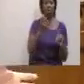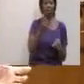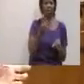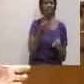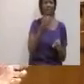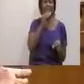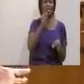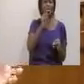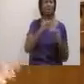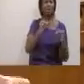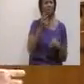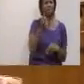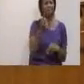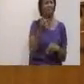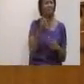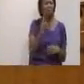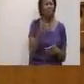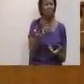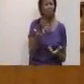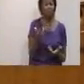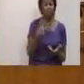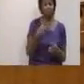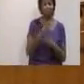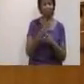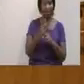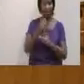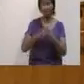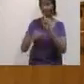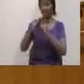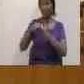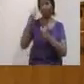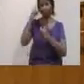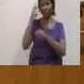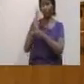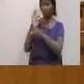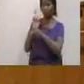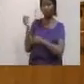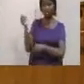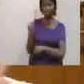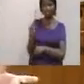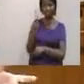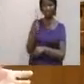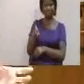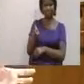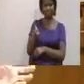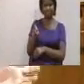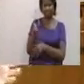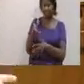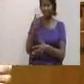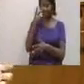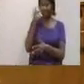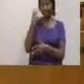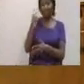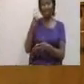is this management fee all about? Are we going back to the whole mindset of consultants? We should not be having such large